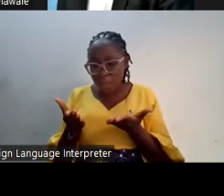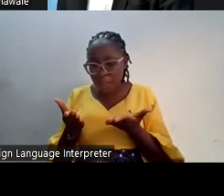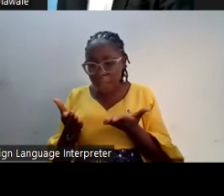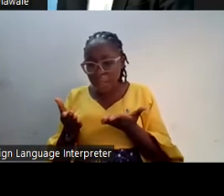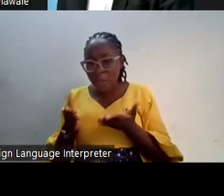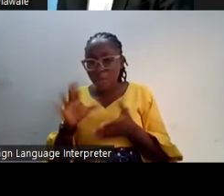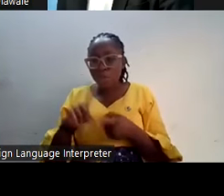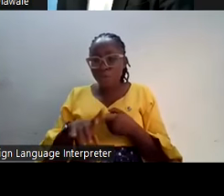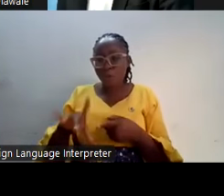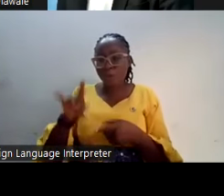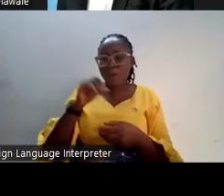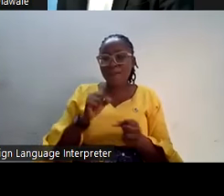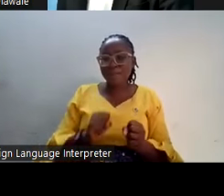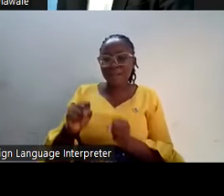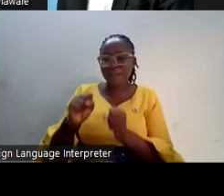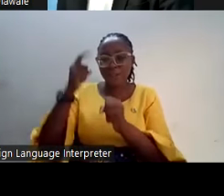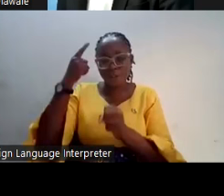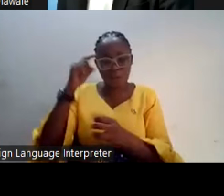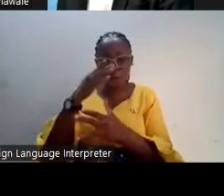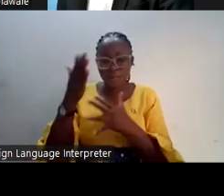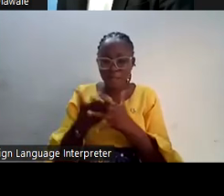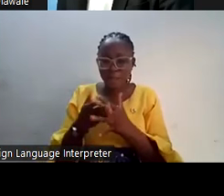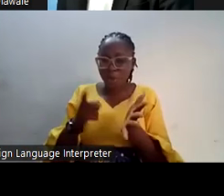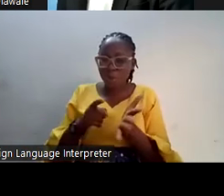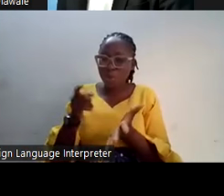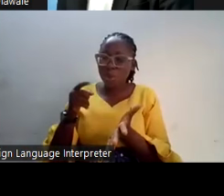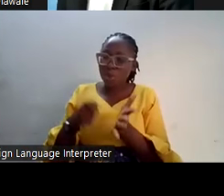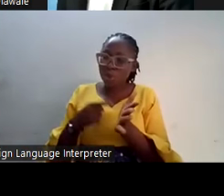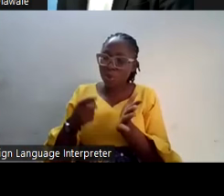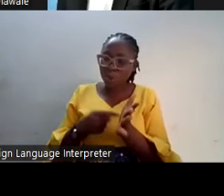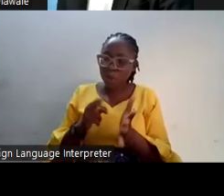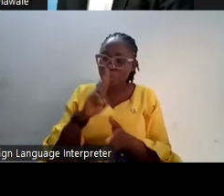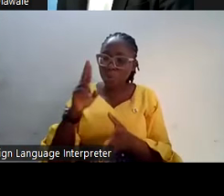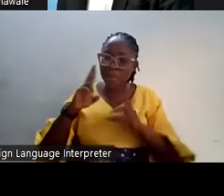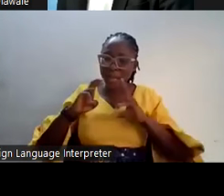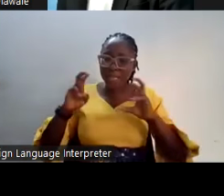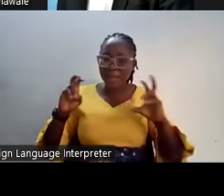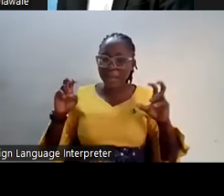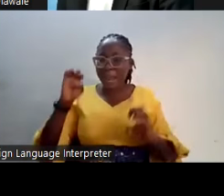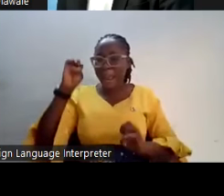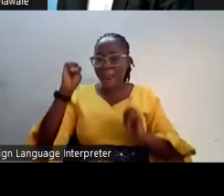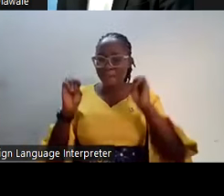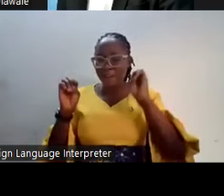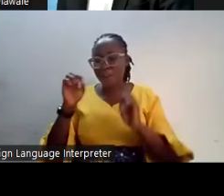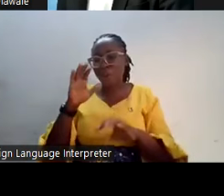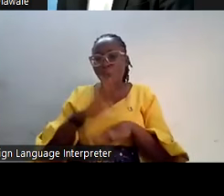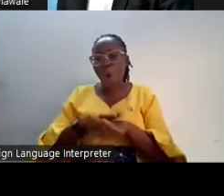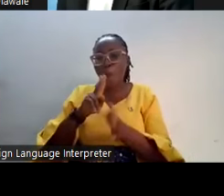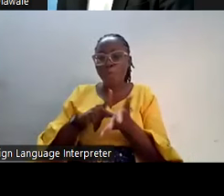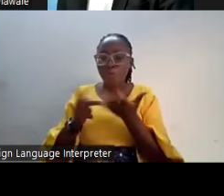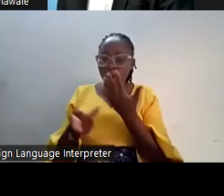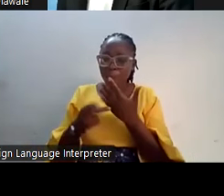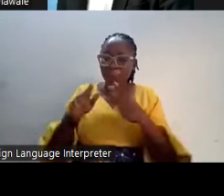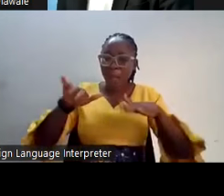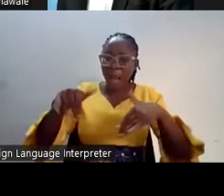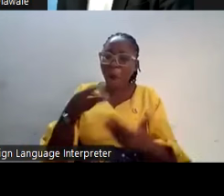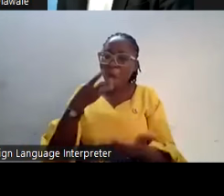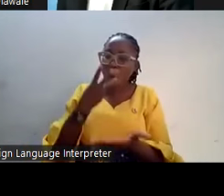strategies for intervention. We sometimes use assessment to evaluate our programs. How well are our programs doing?